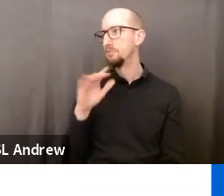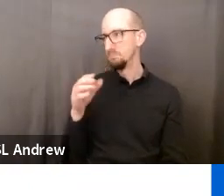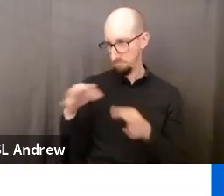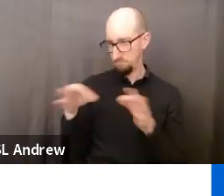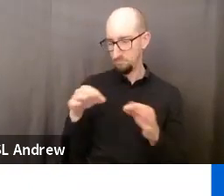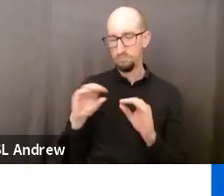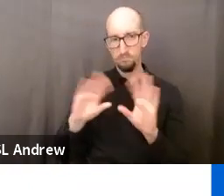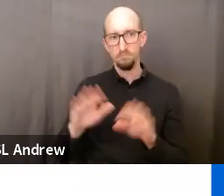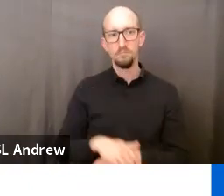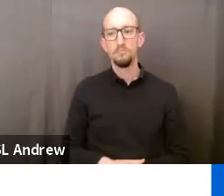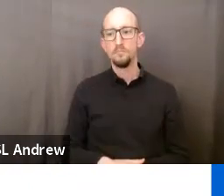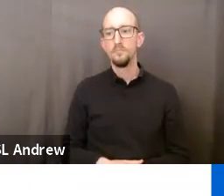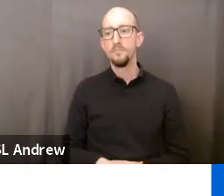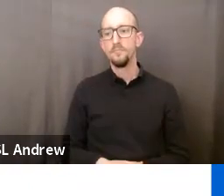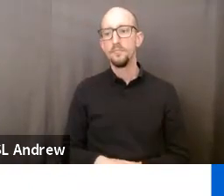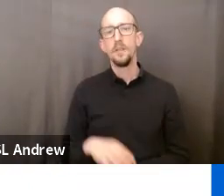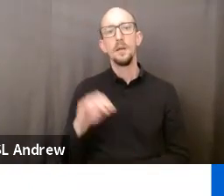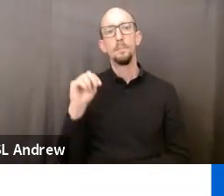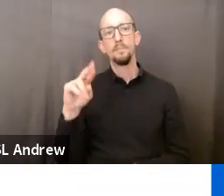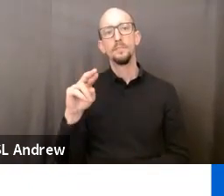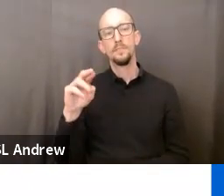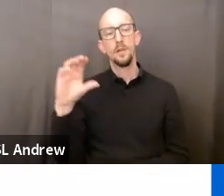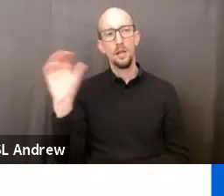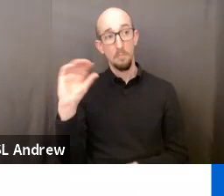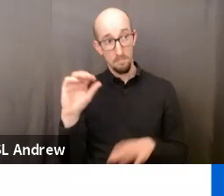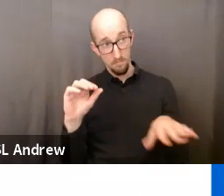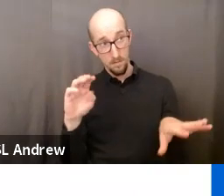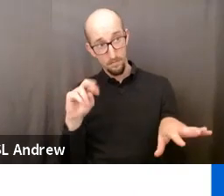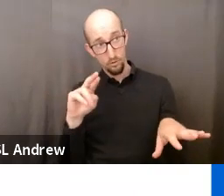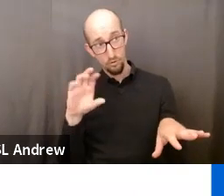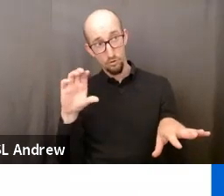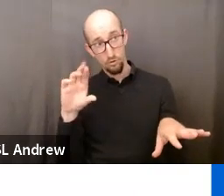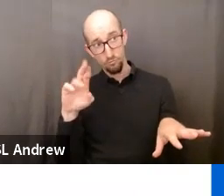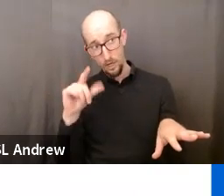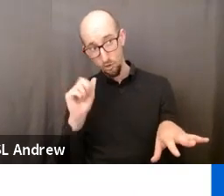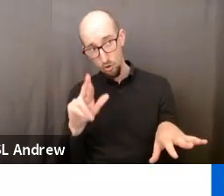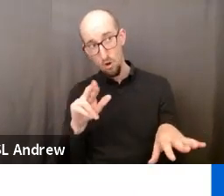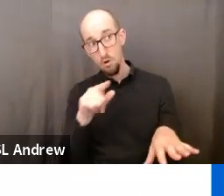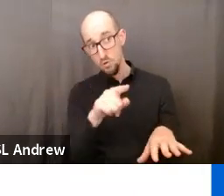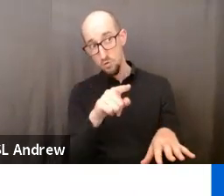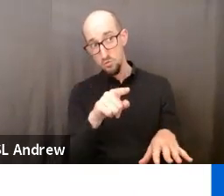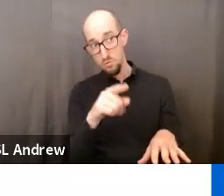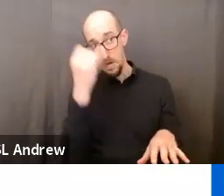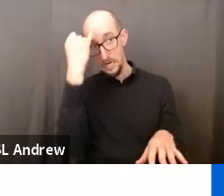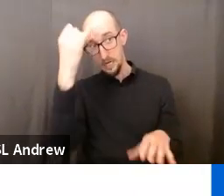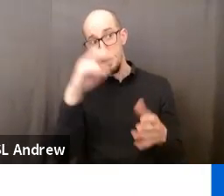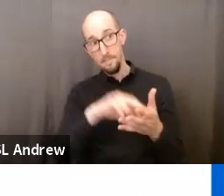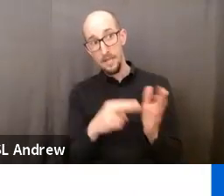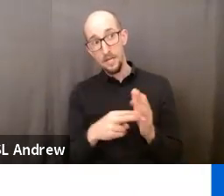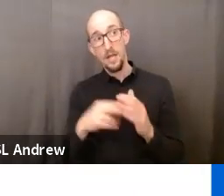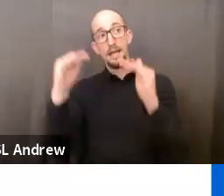Mr. Krager, may I ask you a question? Are you suggesting that 1 and 2 be